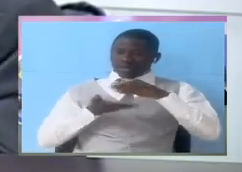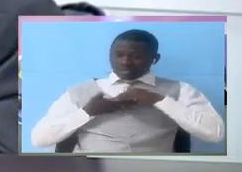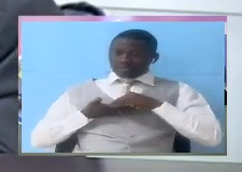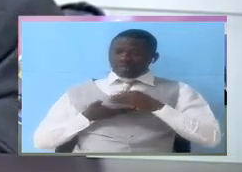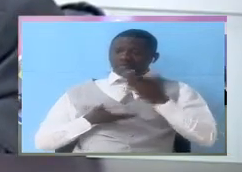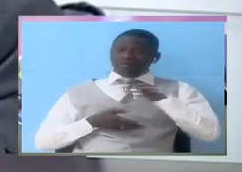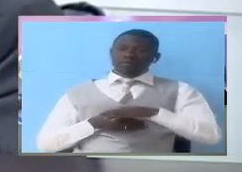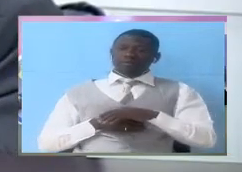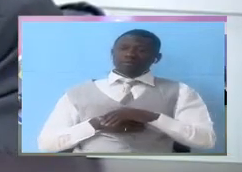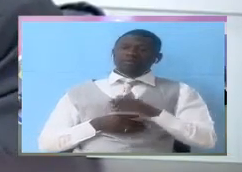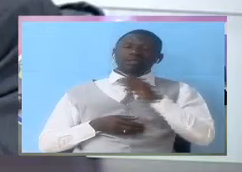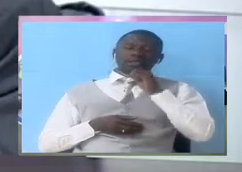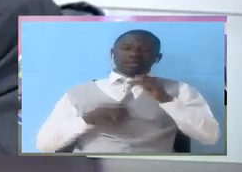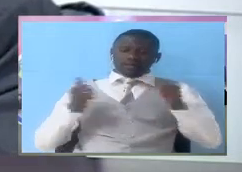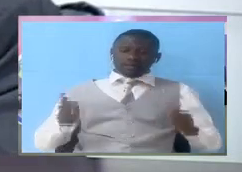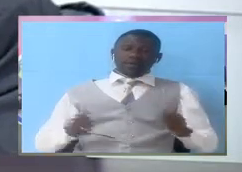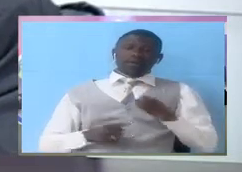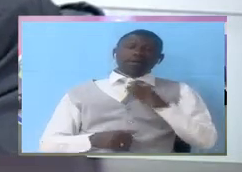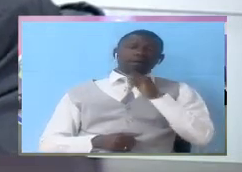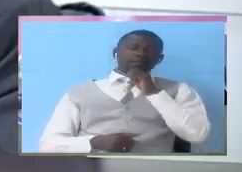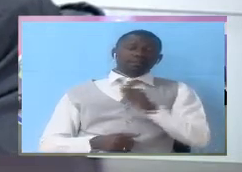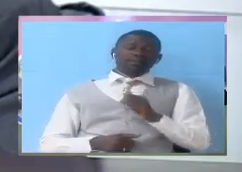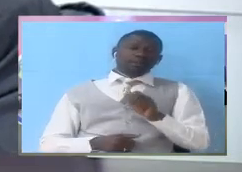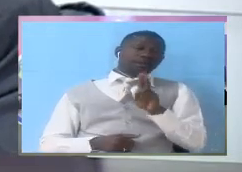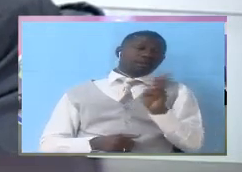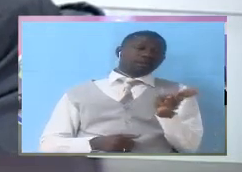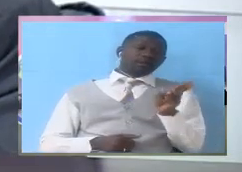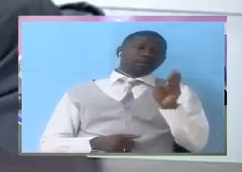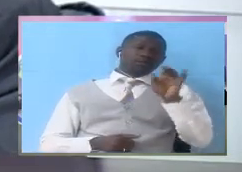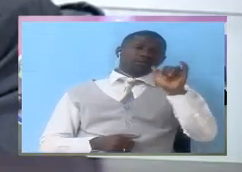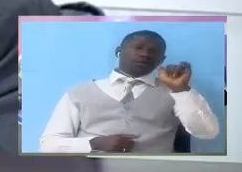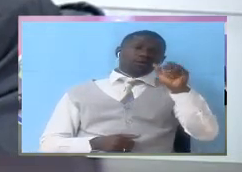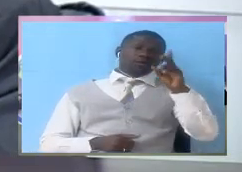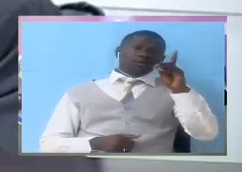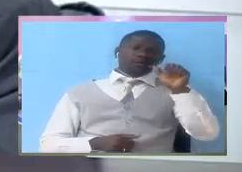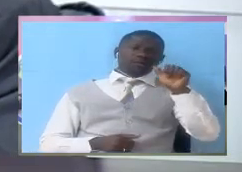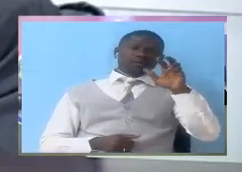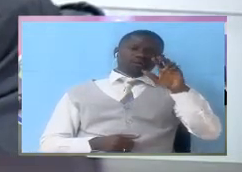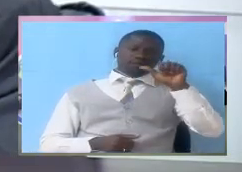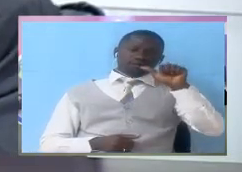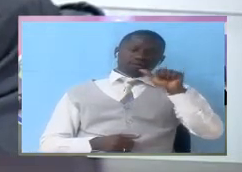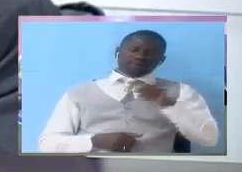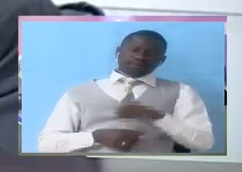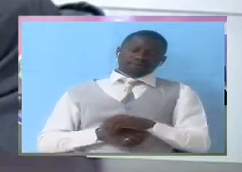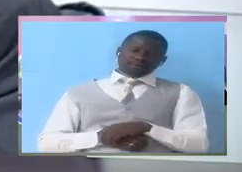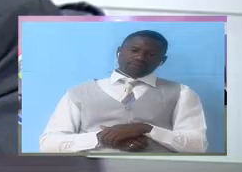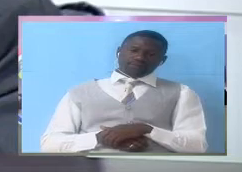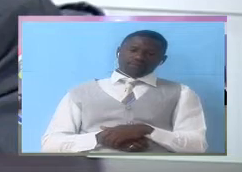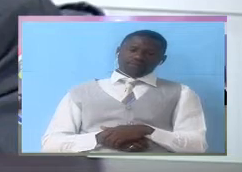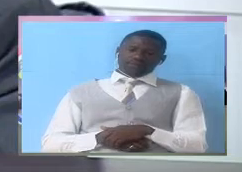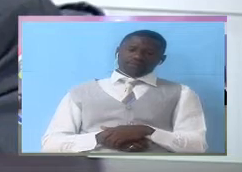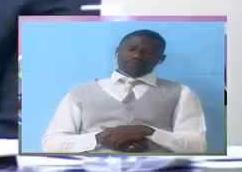chairman Mr. Haider. Ñu wéralal ma wala léralal may témen li nga xamné man loolu la jëlé ci chairman bi Mr. Haidara.